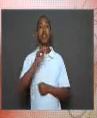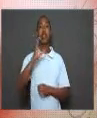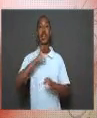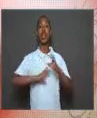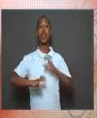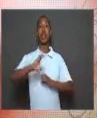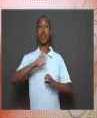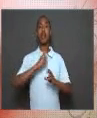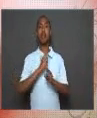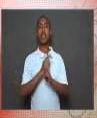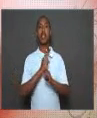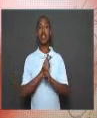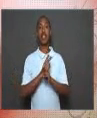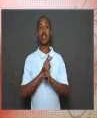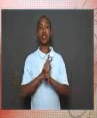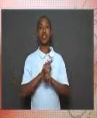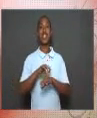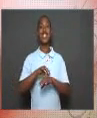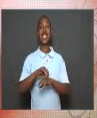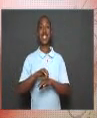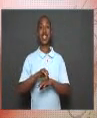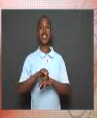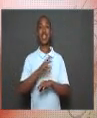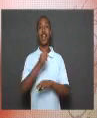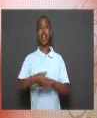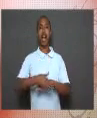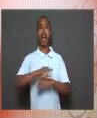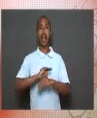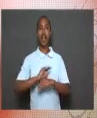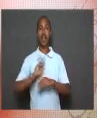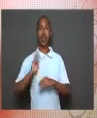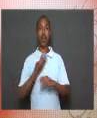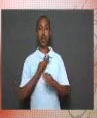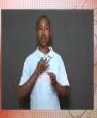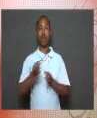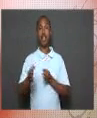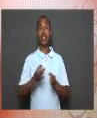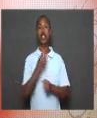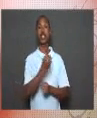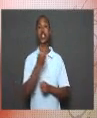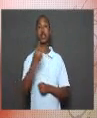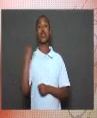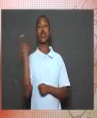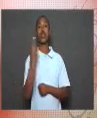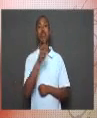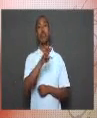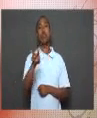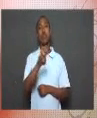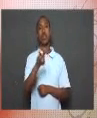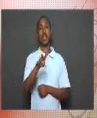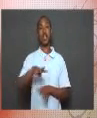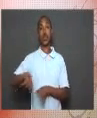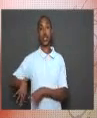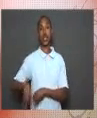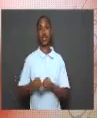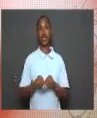chemical preservation of skin and hide, and we will mention some uses for both.